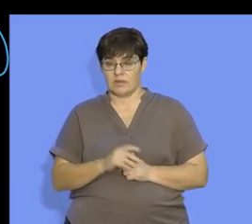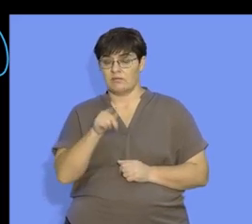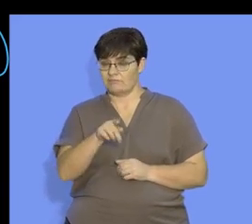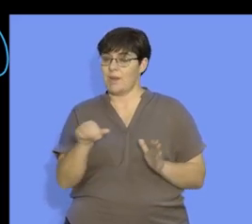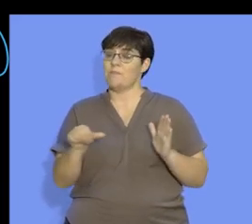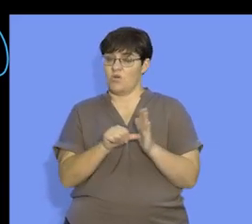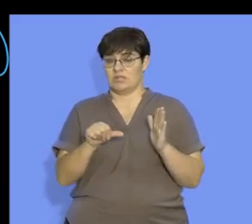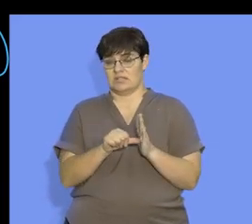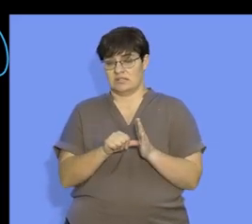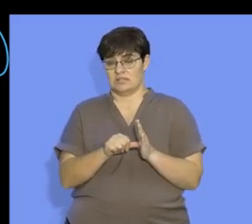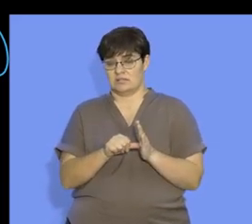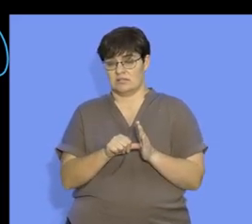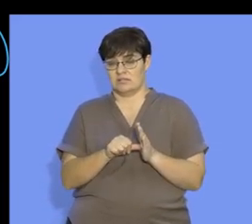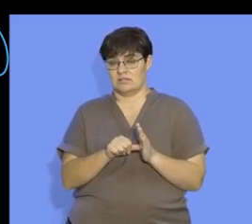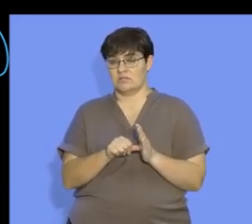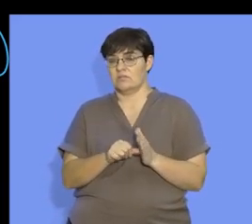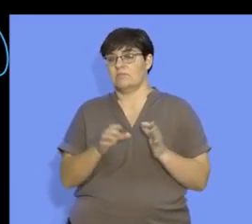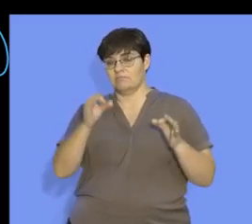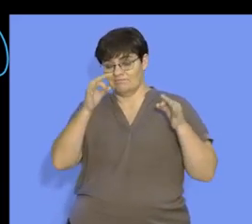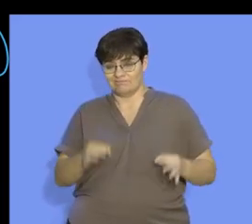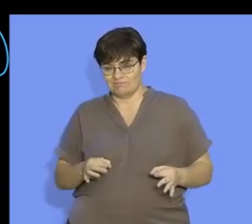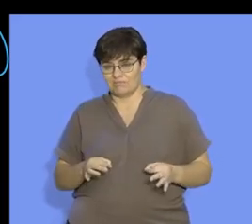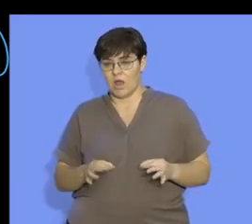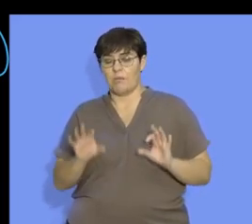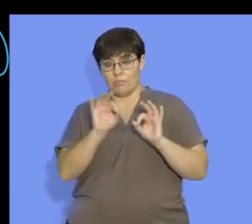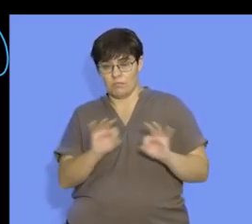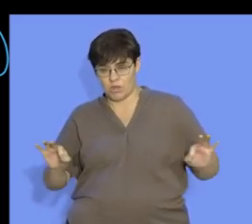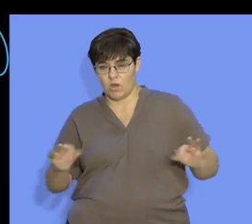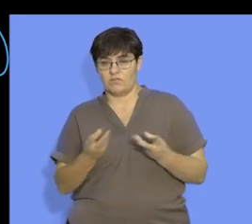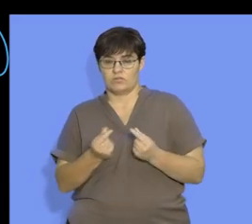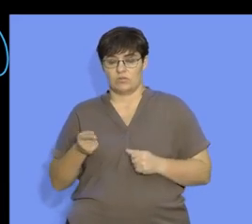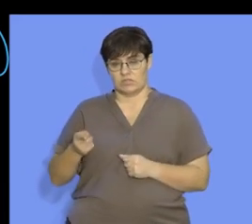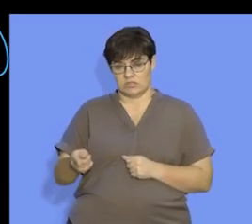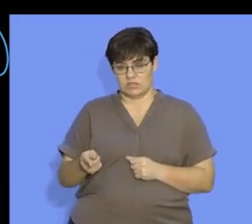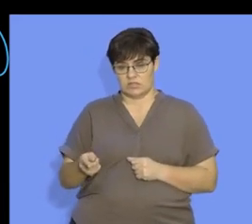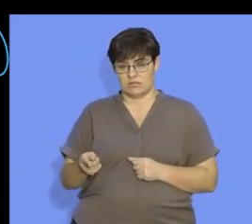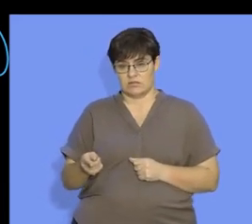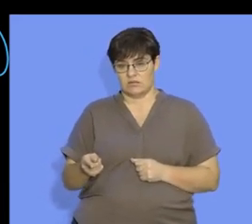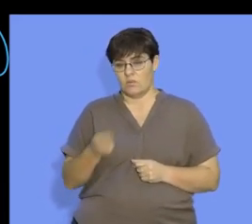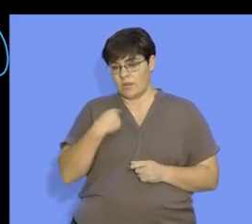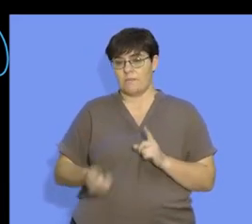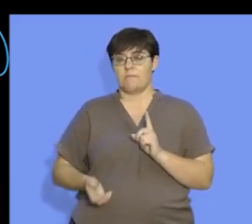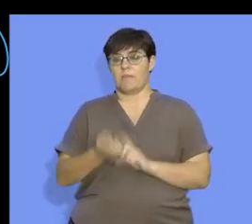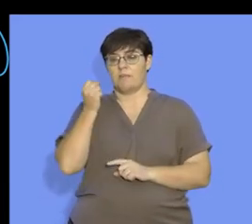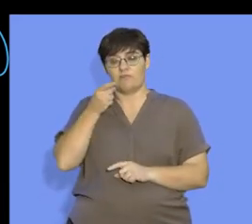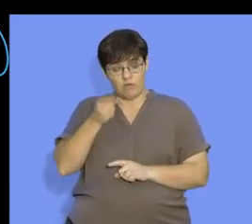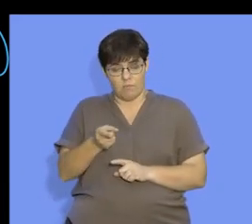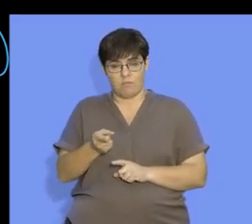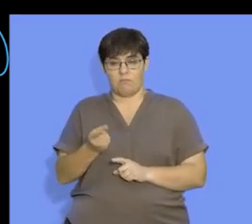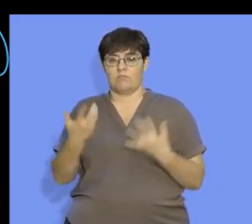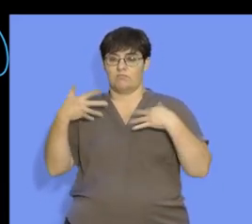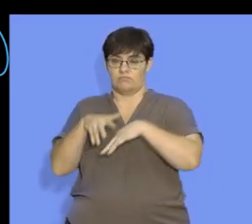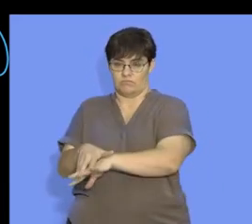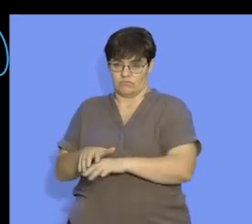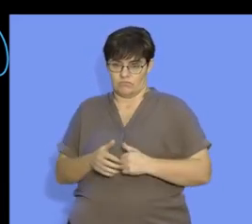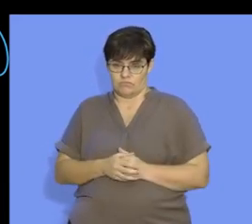2:1. This is going to be very important in terms of determining the purity of the salt that we actually obtain